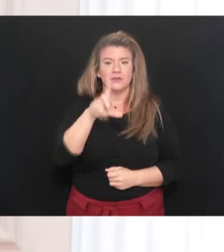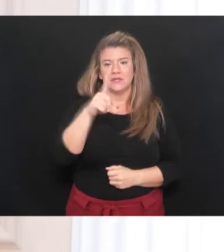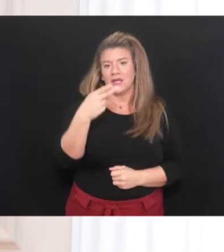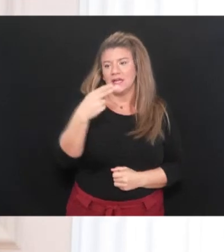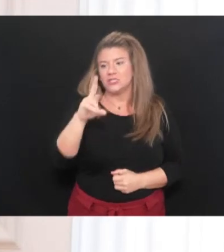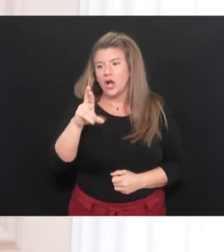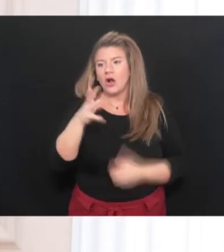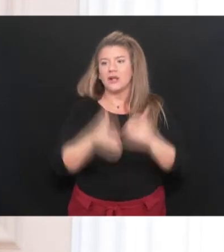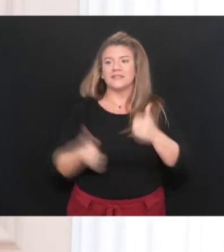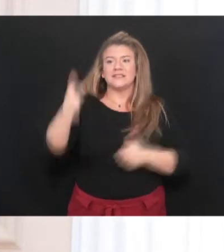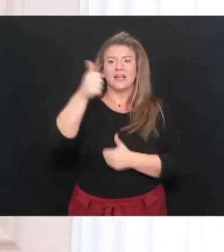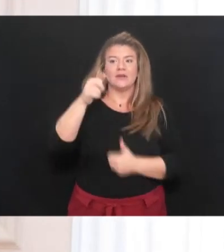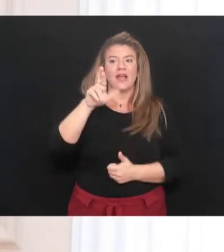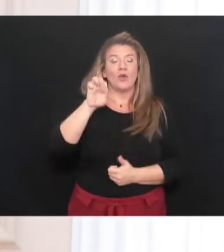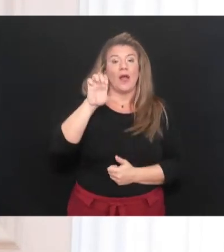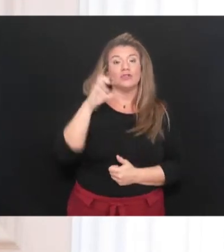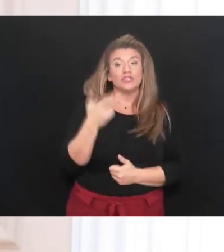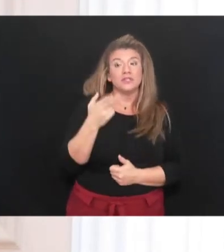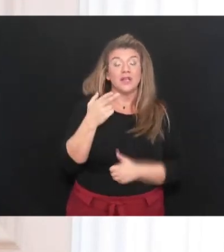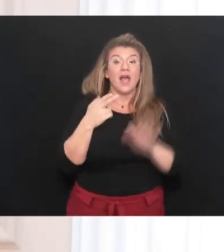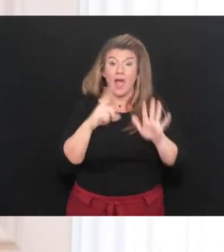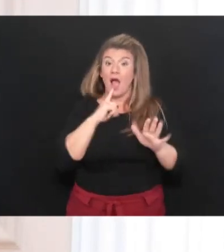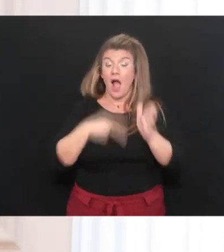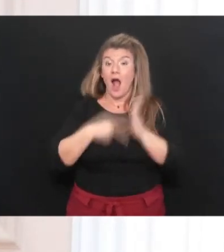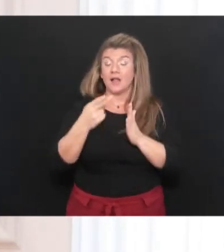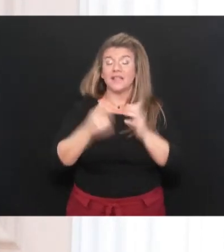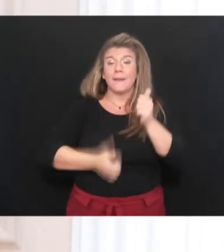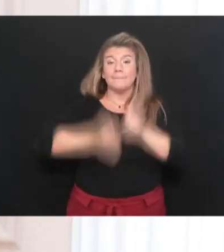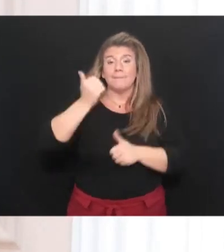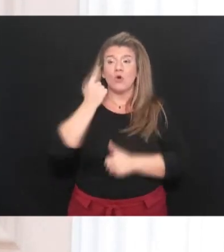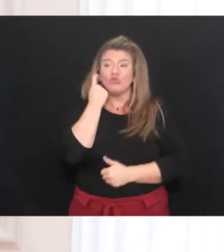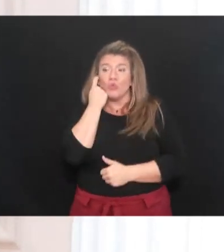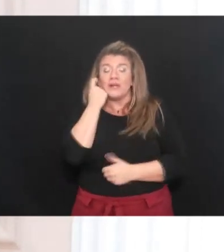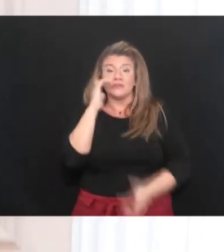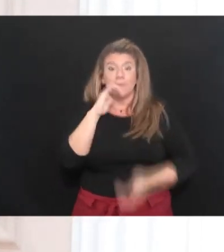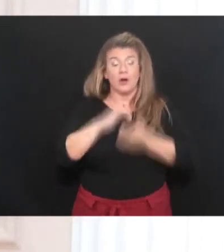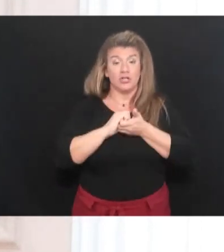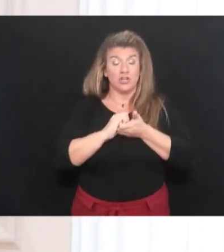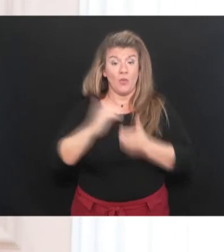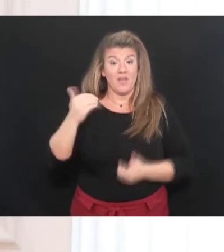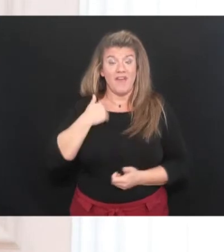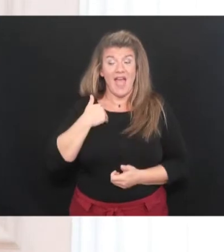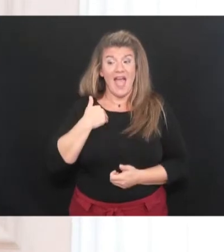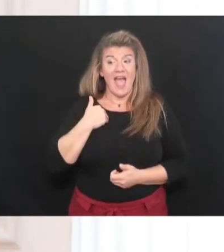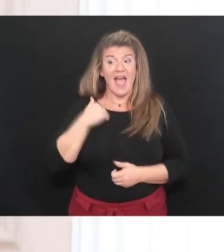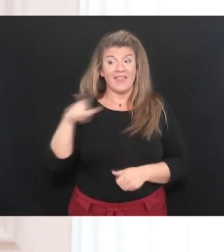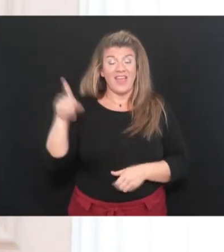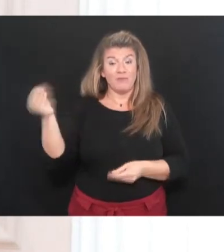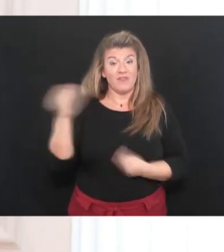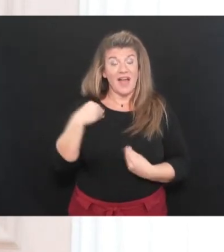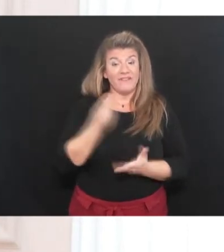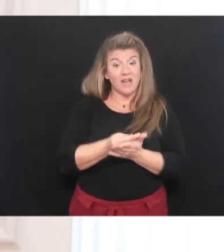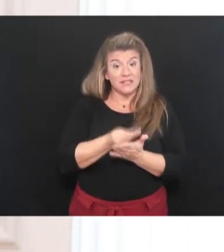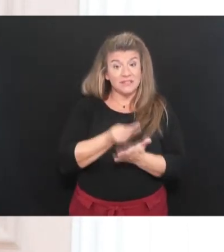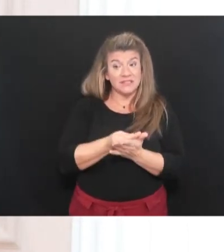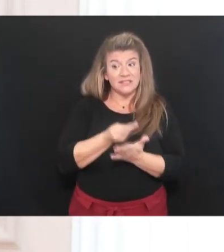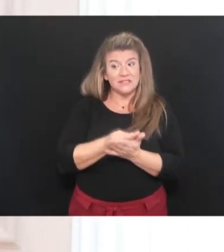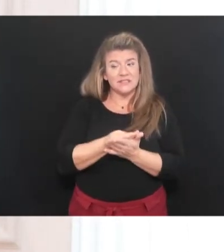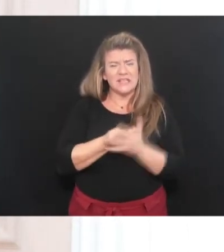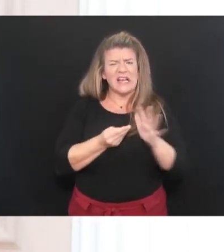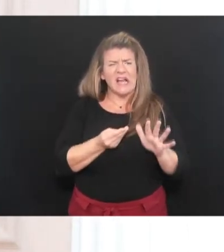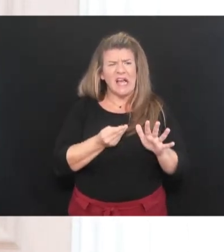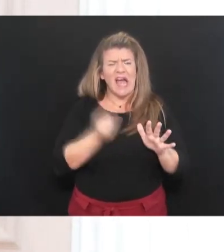and Secretary Crouch. As a matter of fact, the most recent partnership with them, they have provided funds, and I